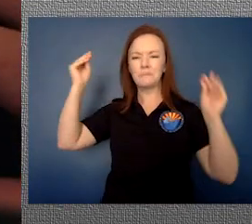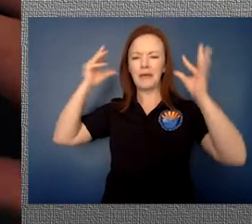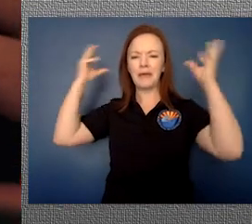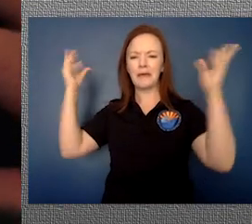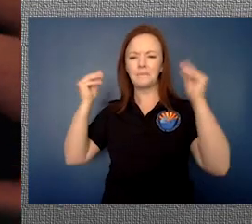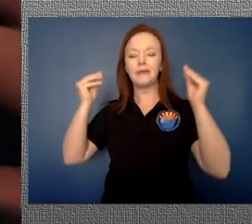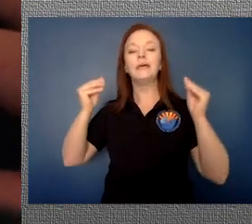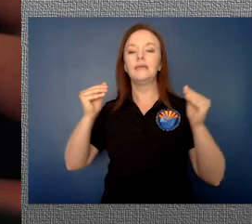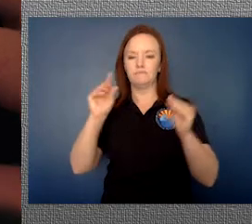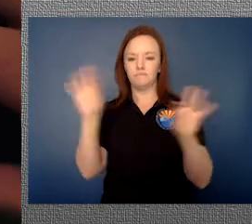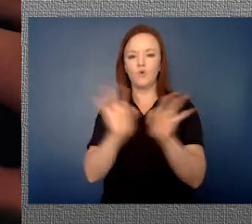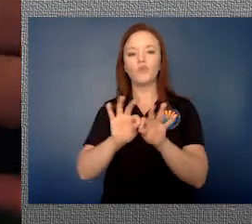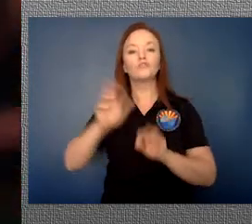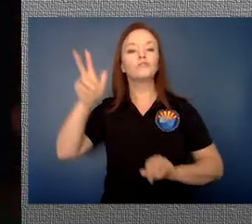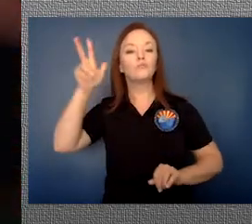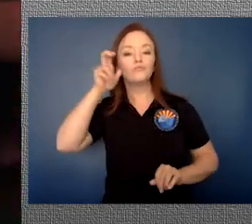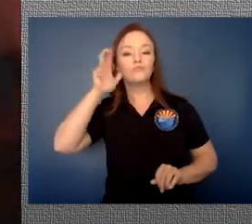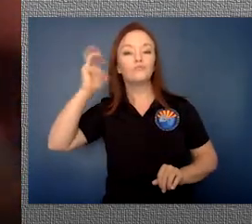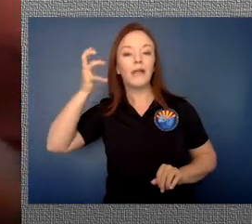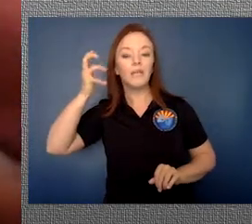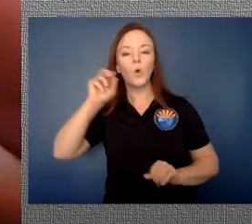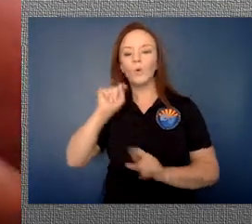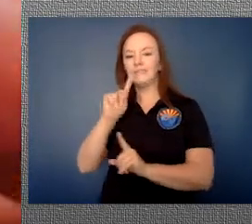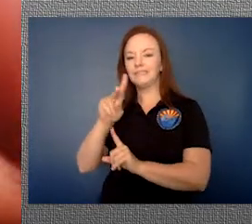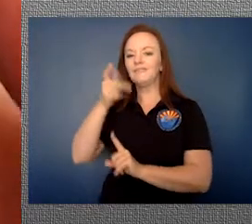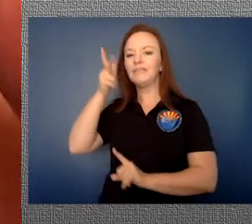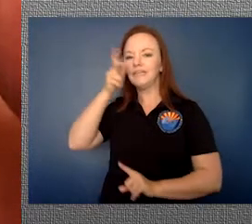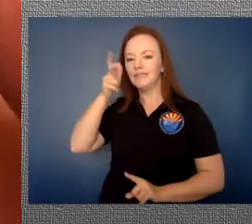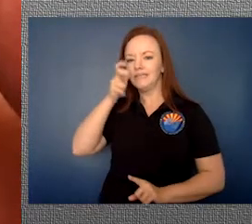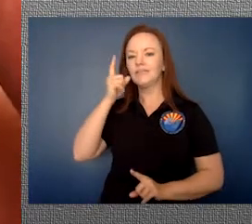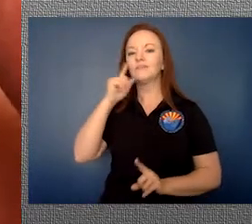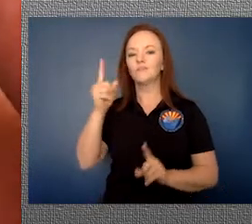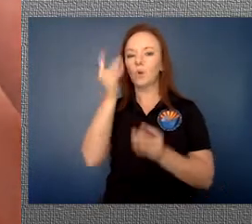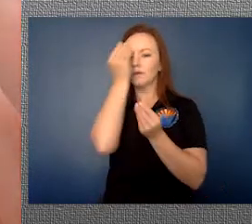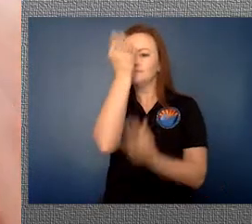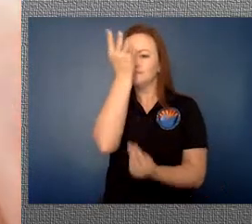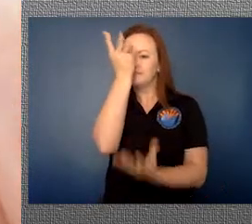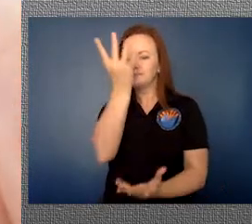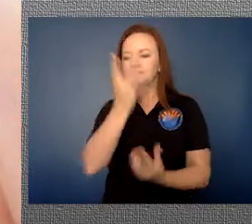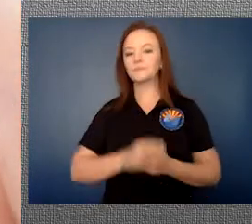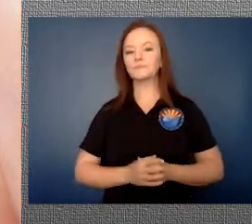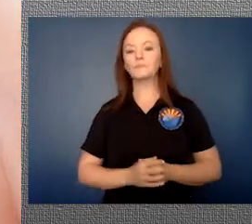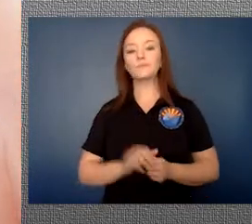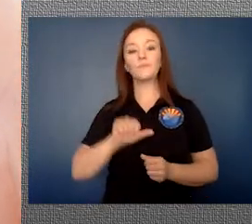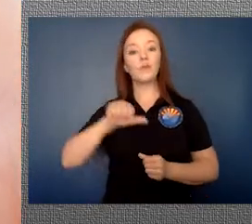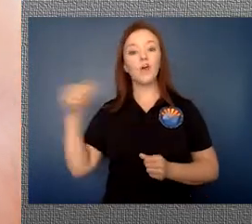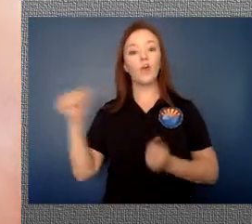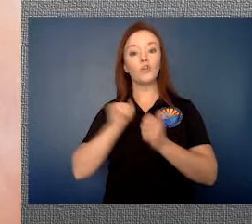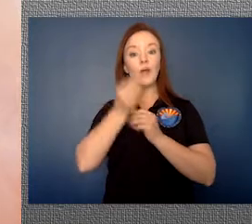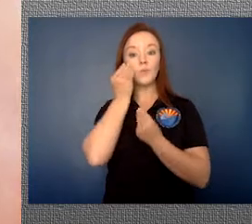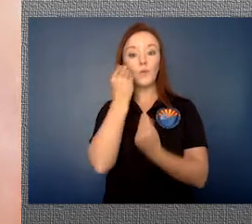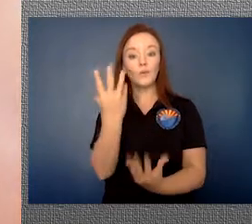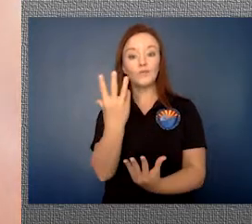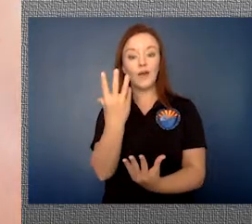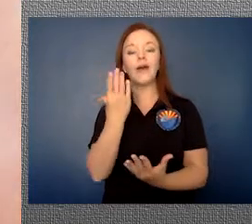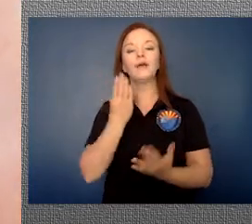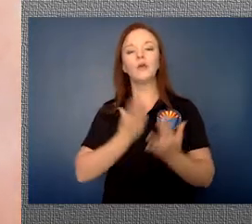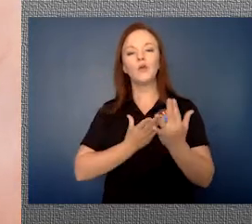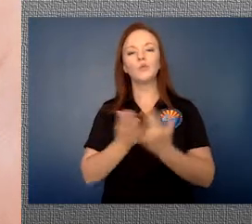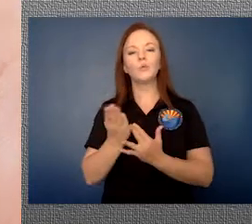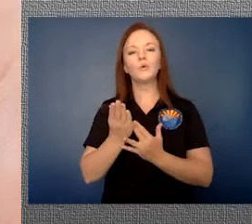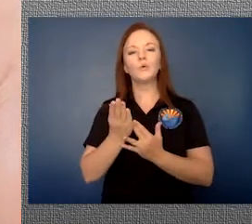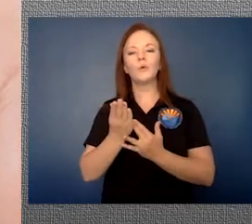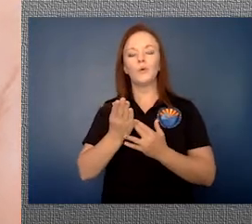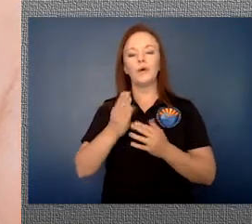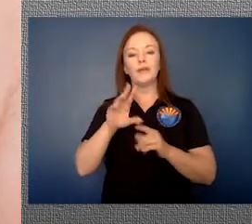are instructed to turn on the radio or TV for public safety information. Additional notification may occur through reverse